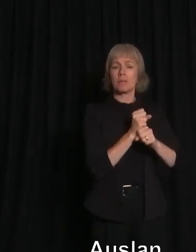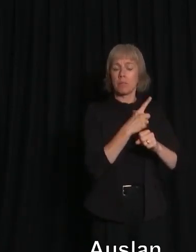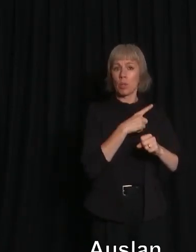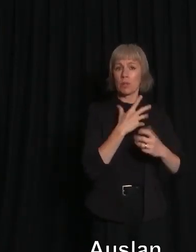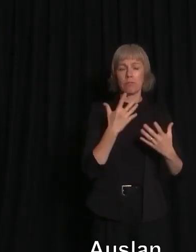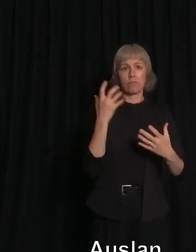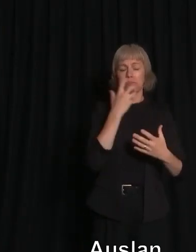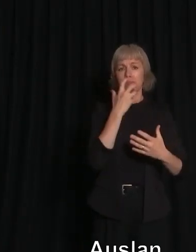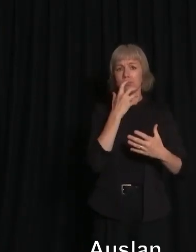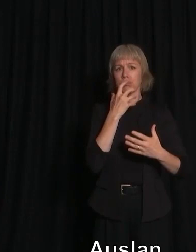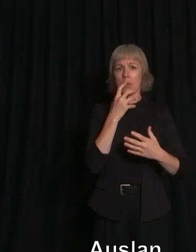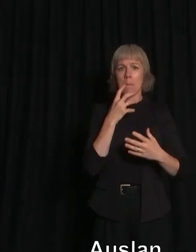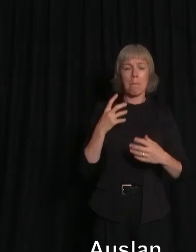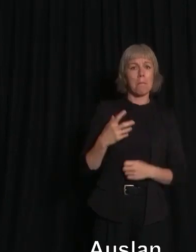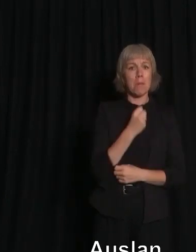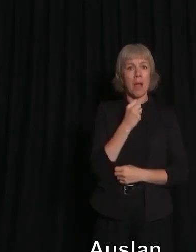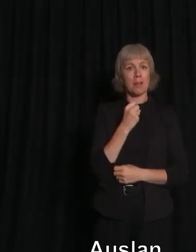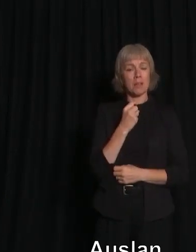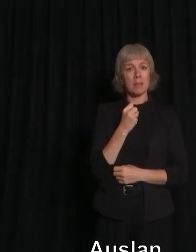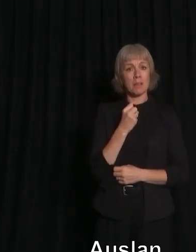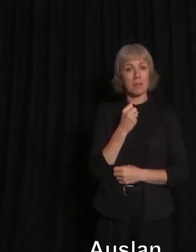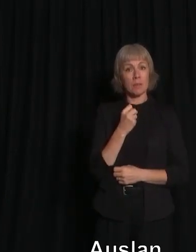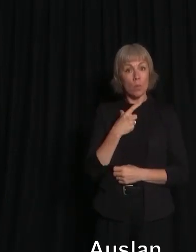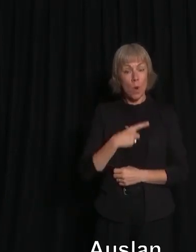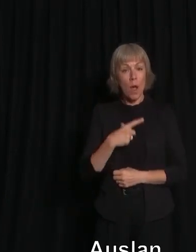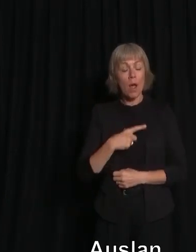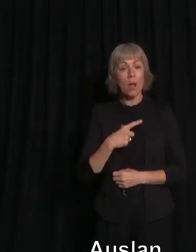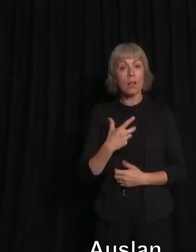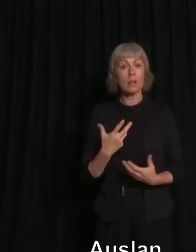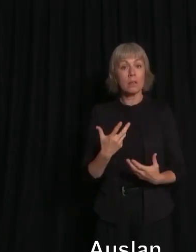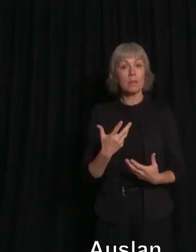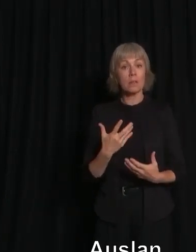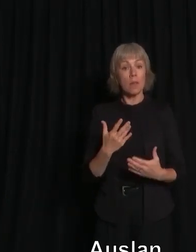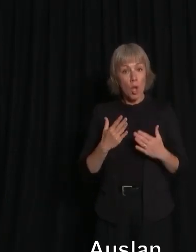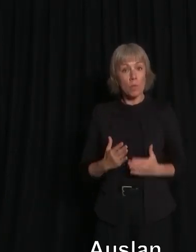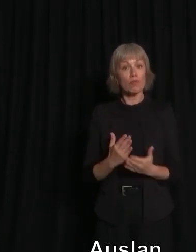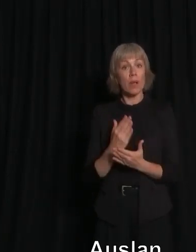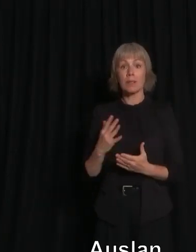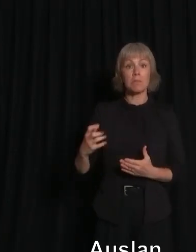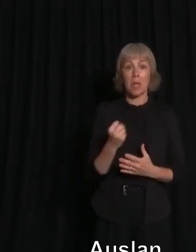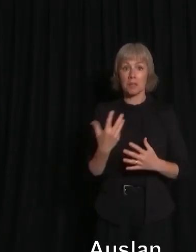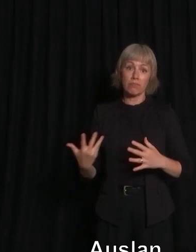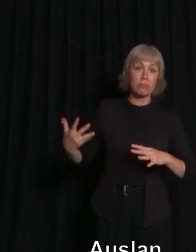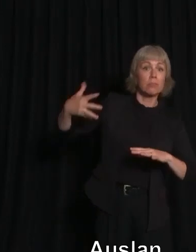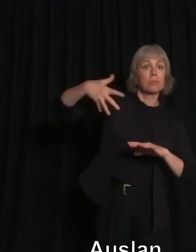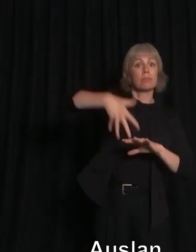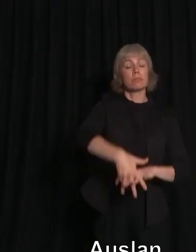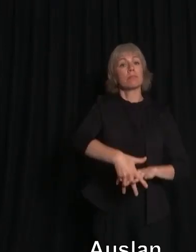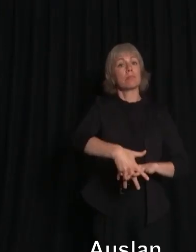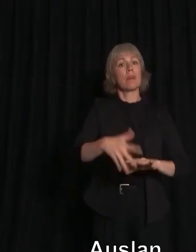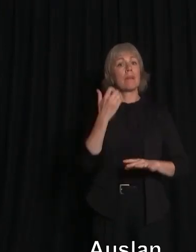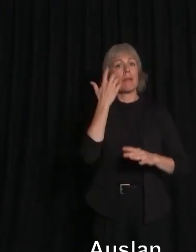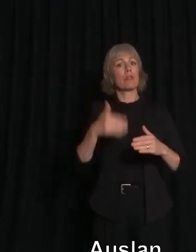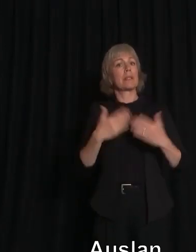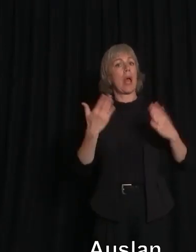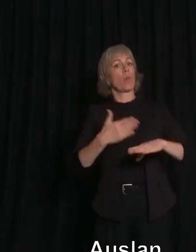is essential to ensure that these human rights can be really incorporated into the